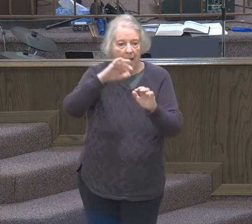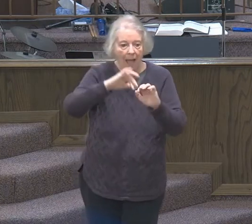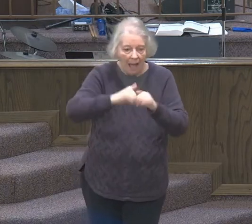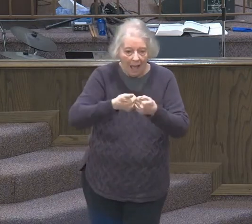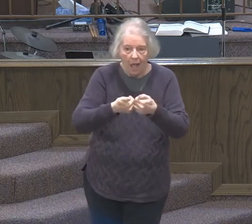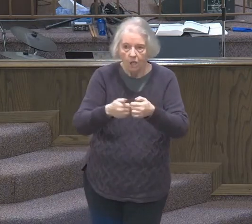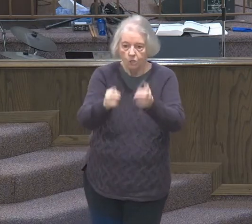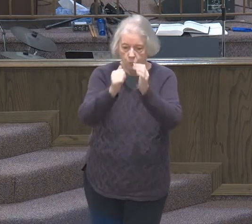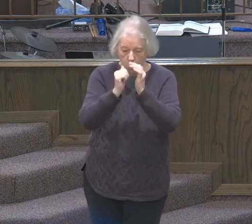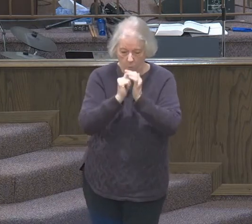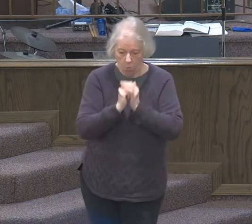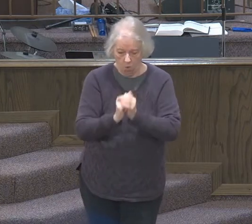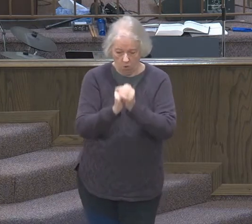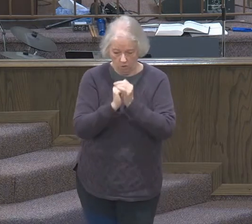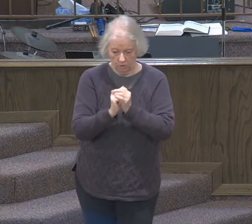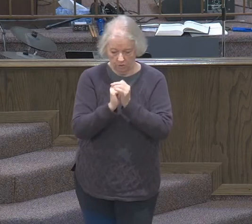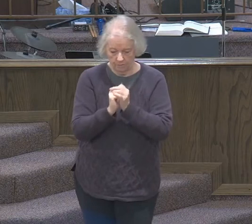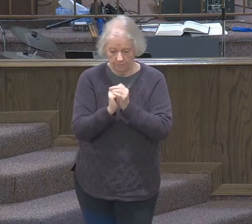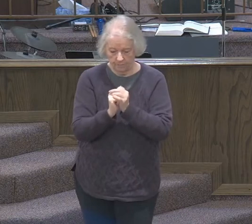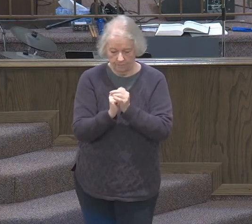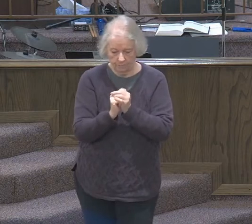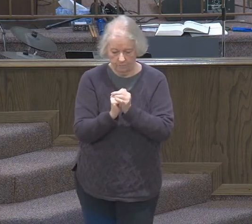we assign worth to,